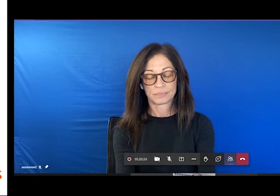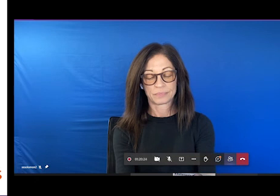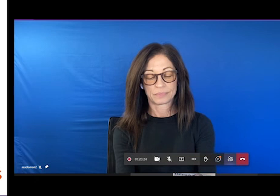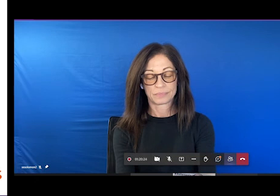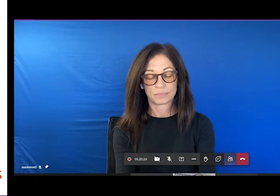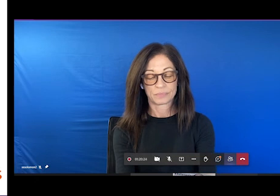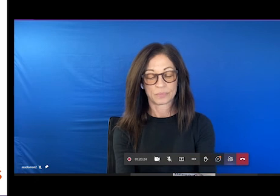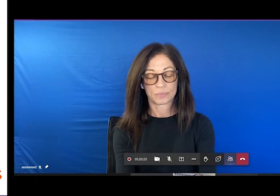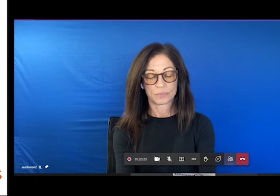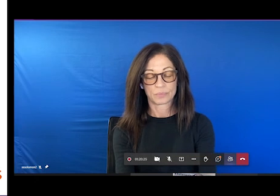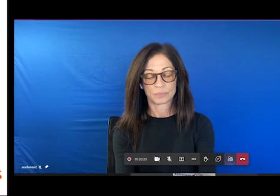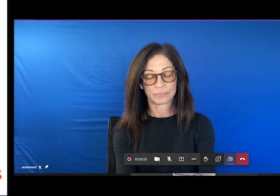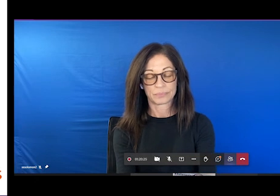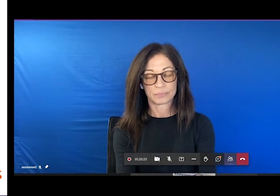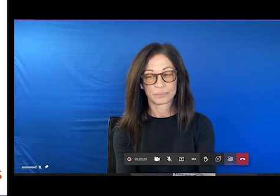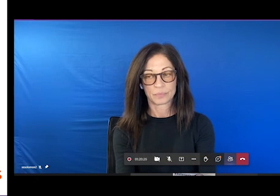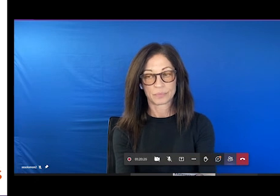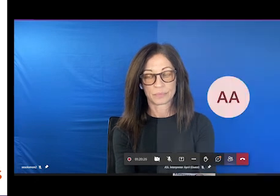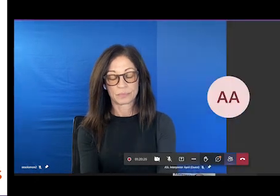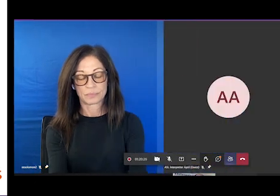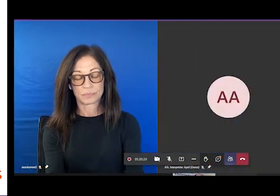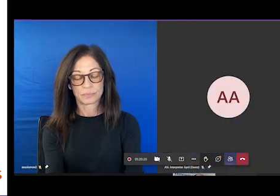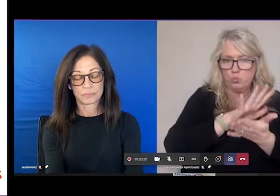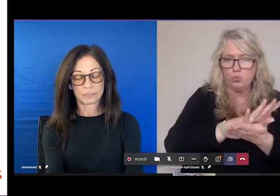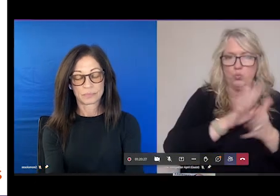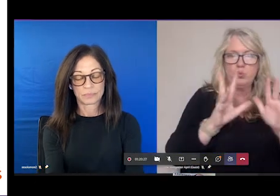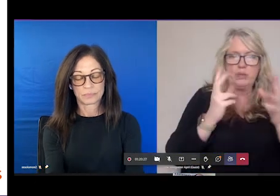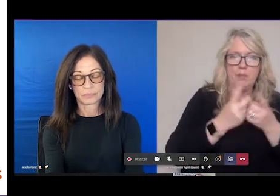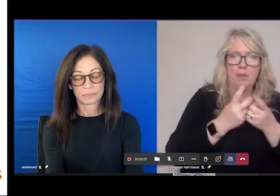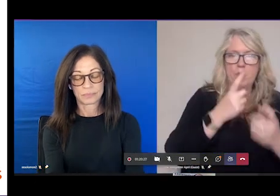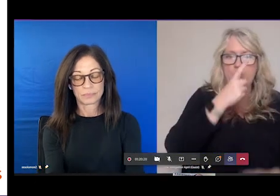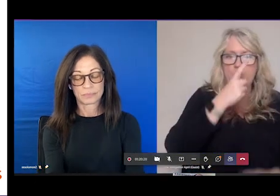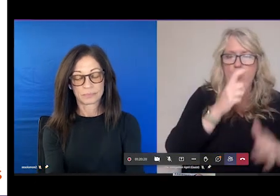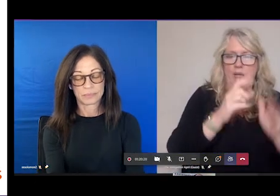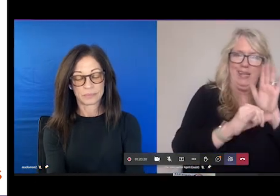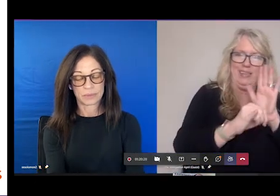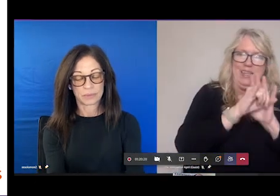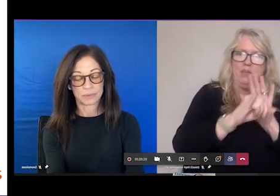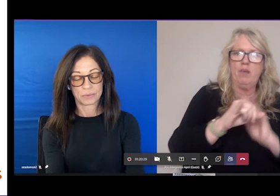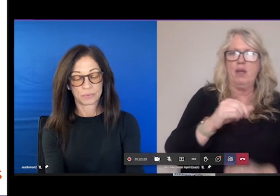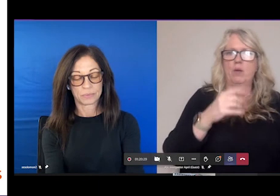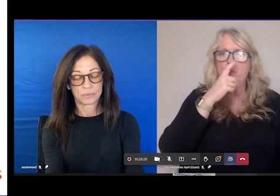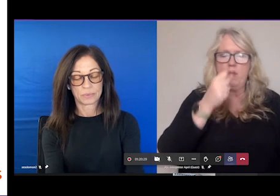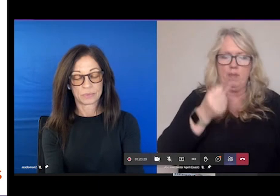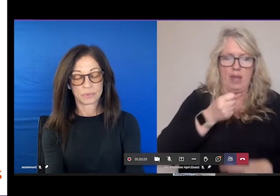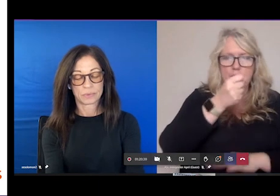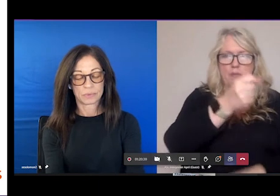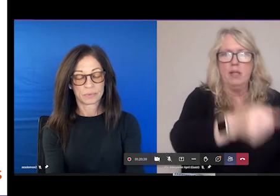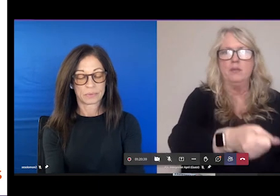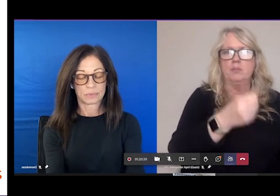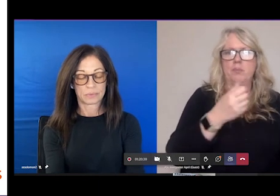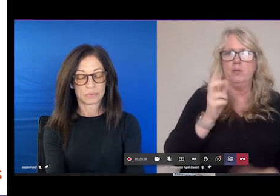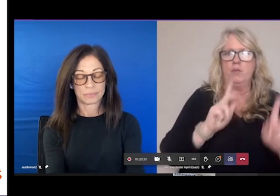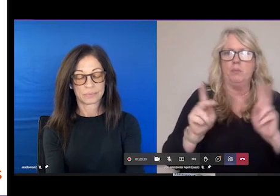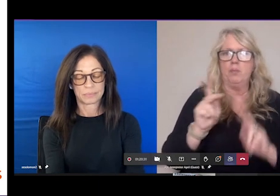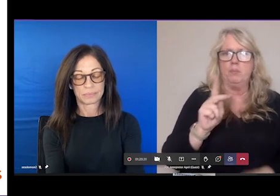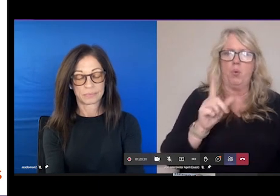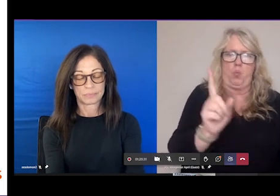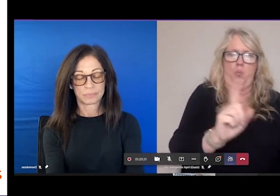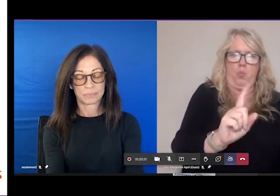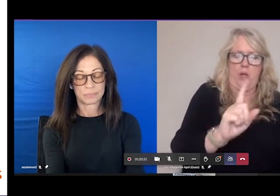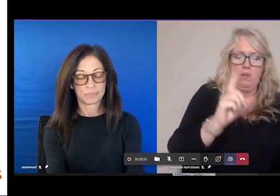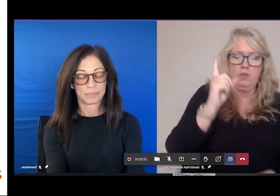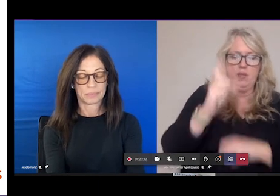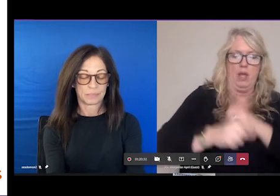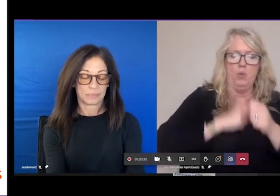the Office of Special Education Programs asks school districts to identify placements of where people